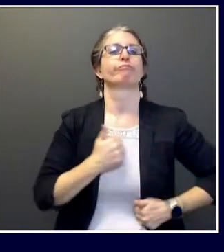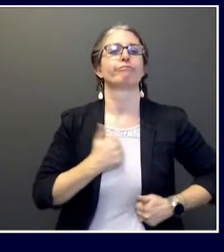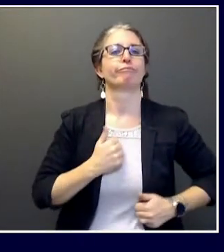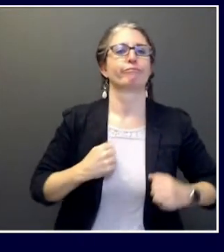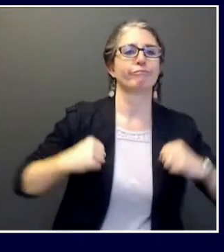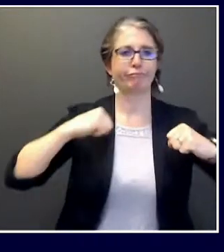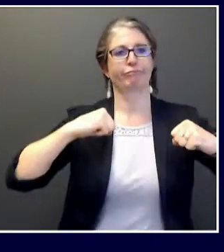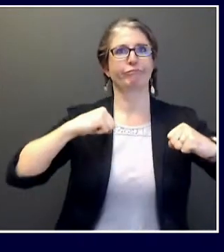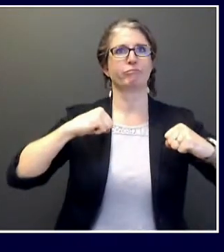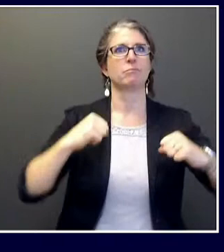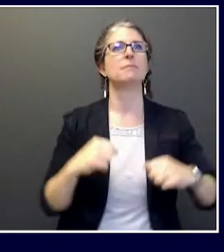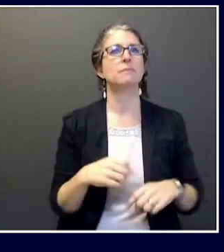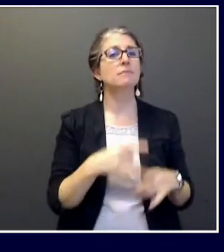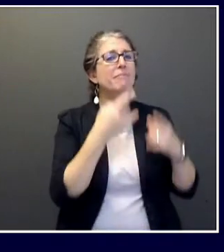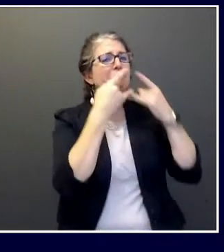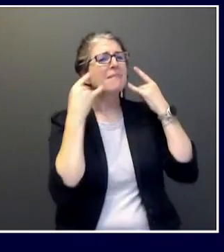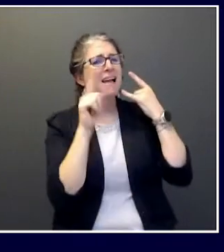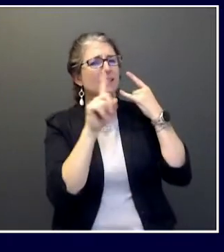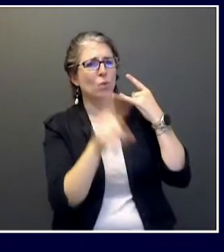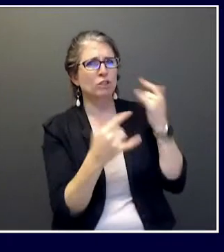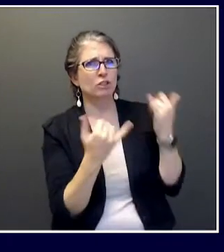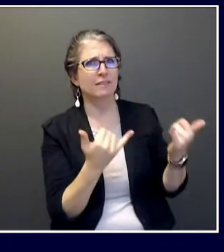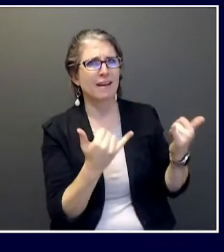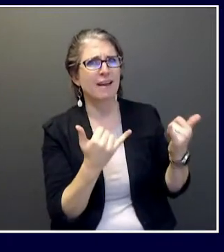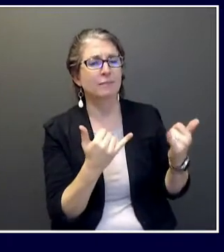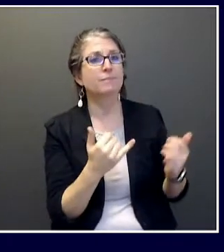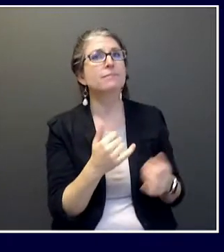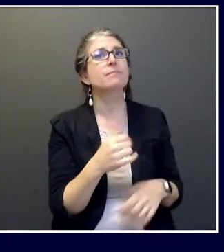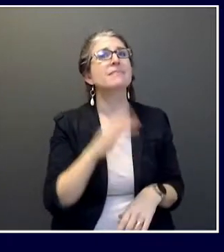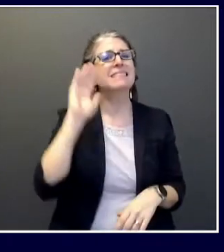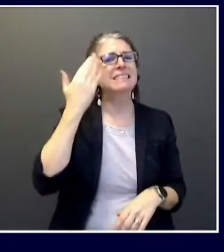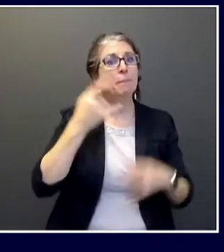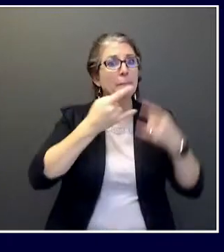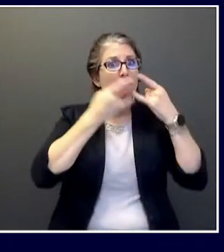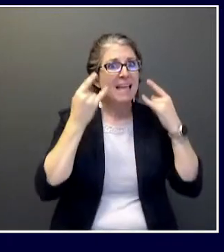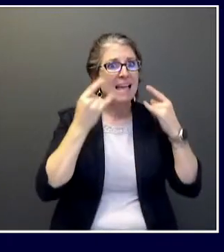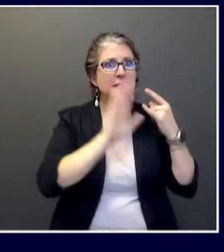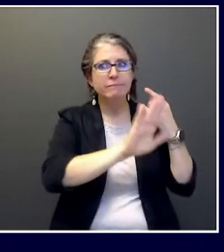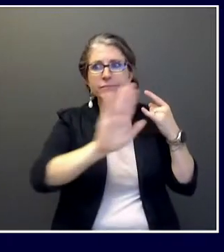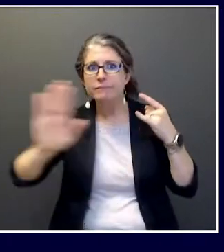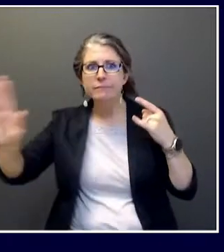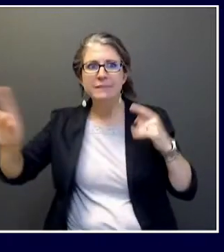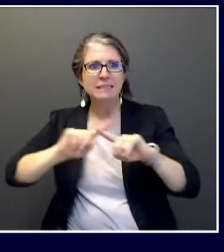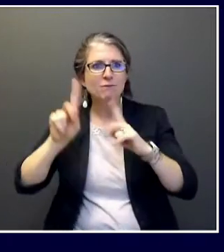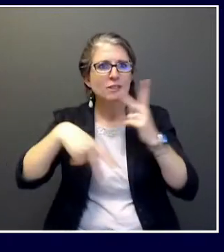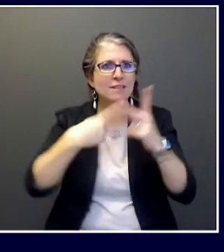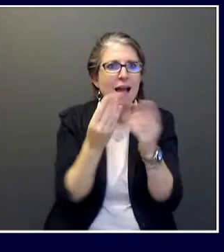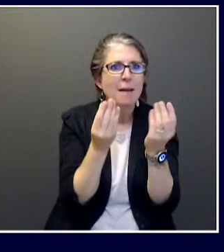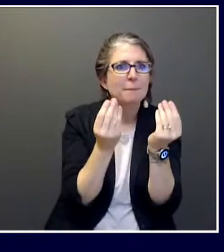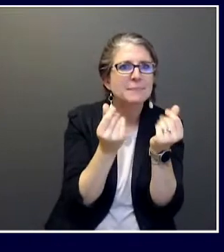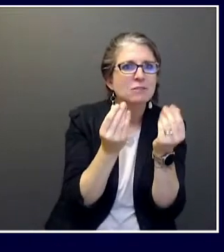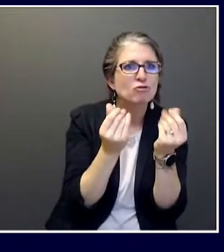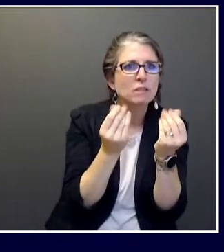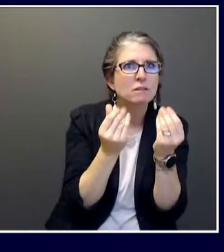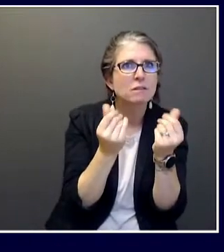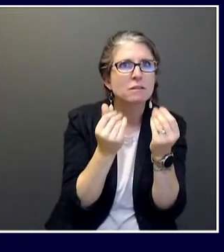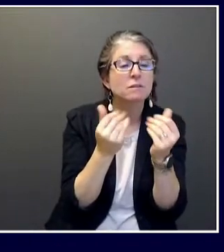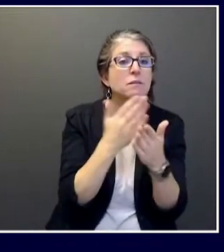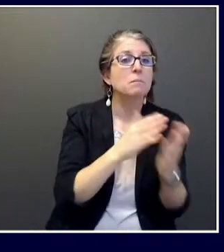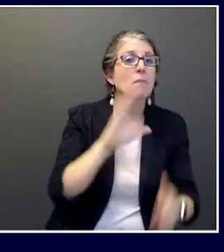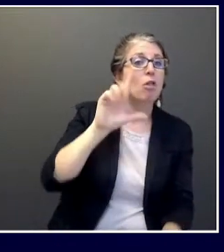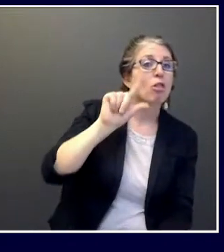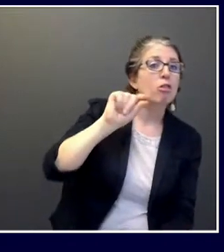about studies that have compared different kinds of masks and are actually saying that it's time to give up the cloth masks, that surgical masks